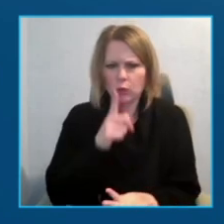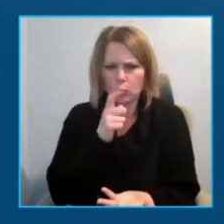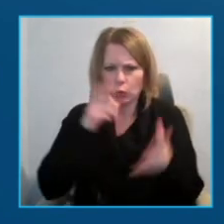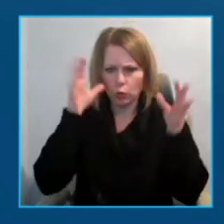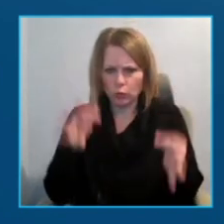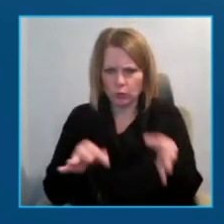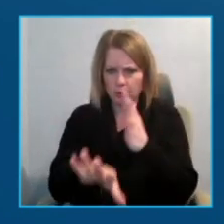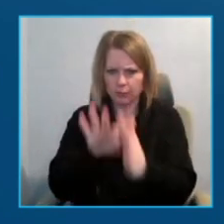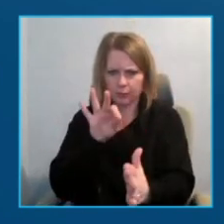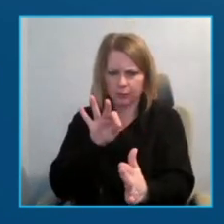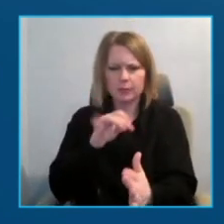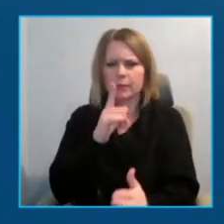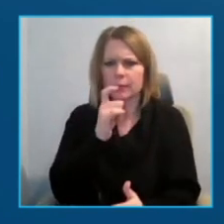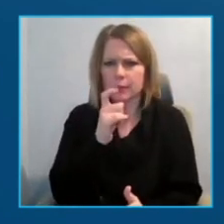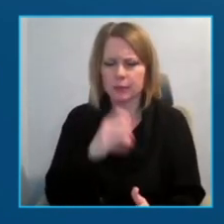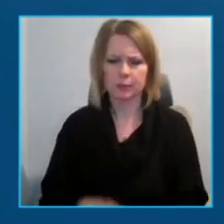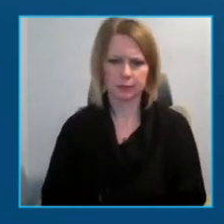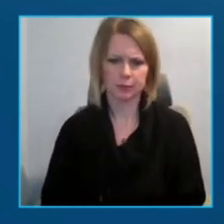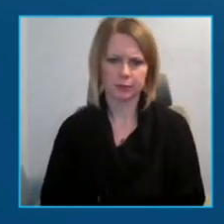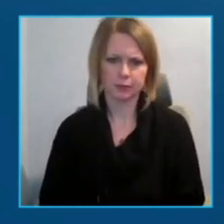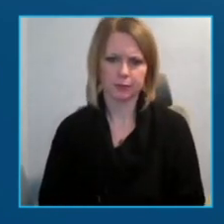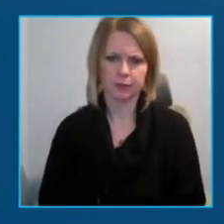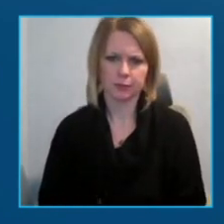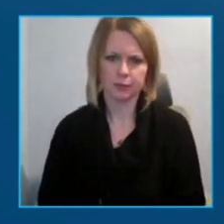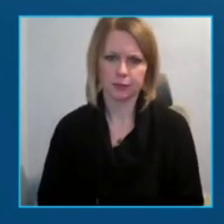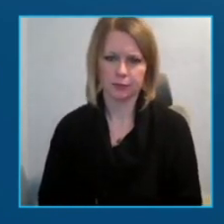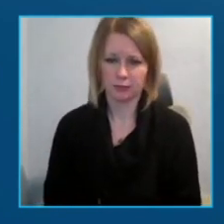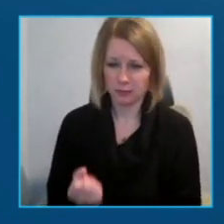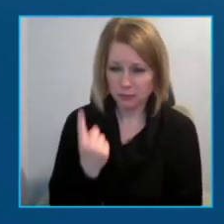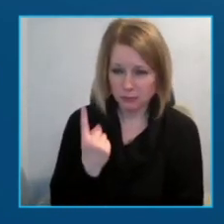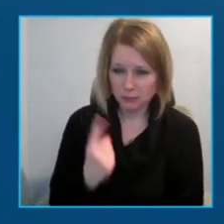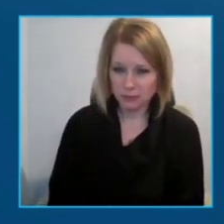there when I read the paragraph. Does that make sense?